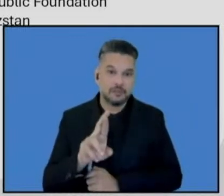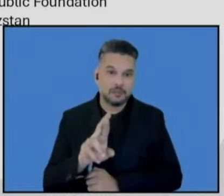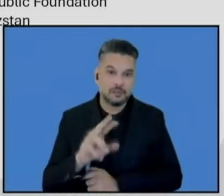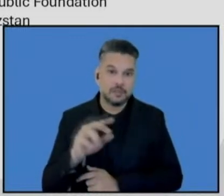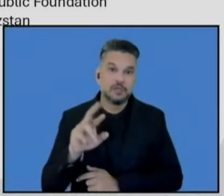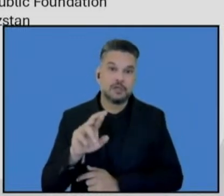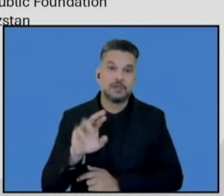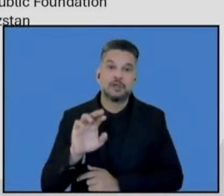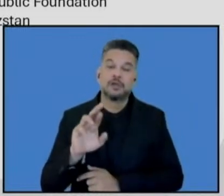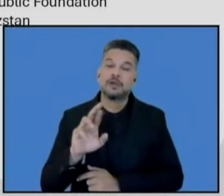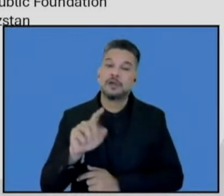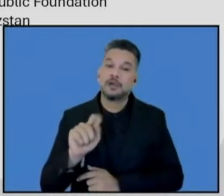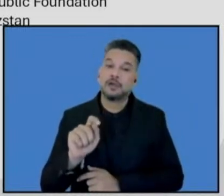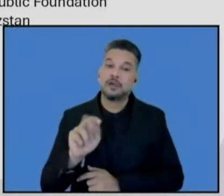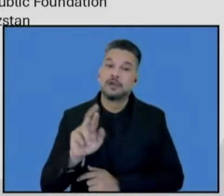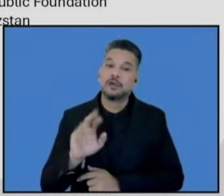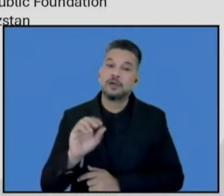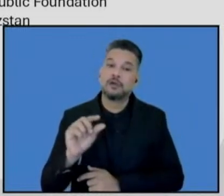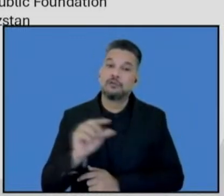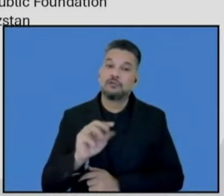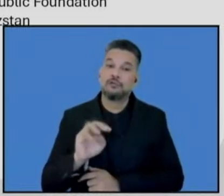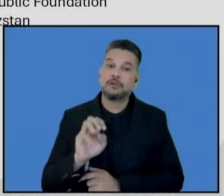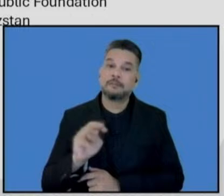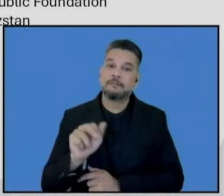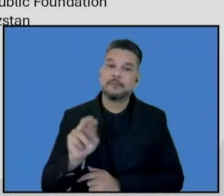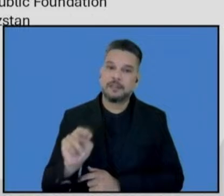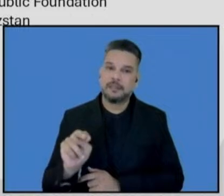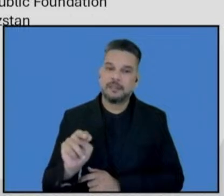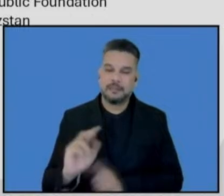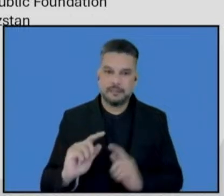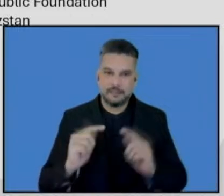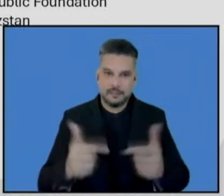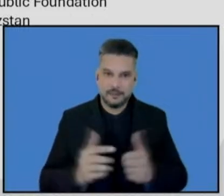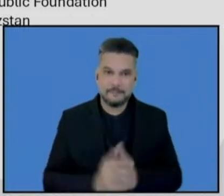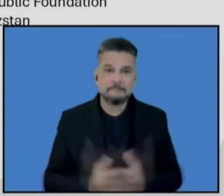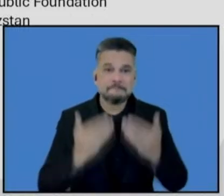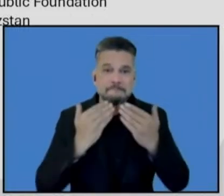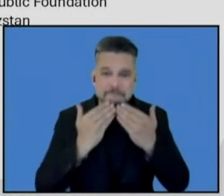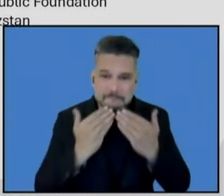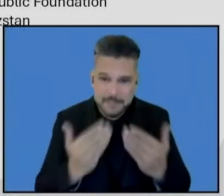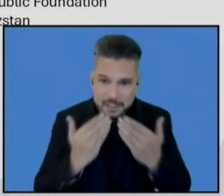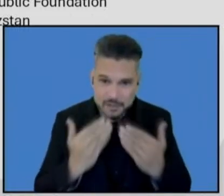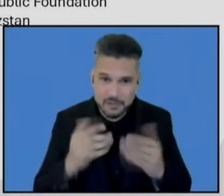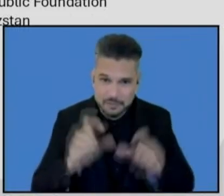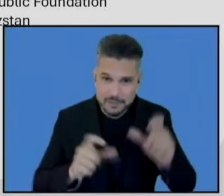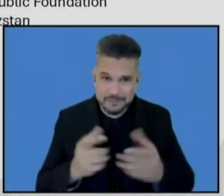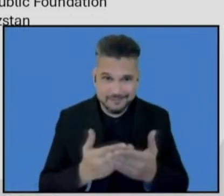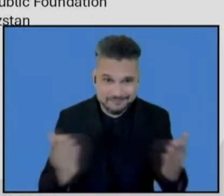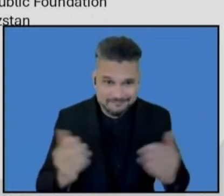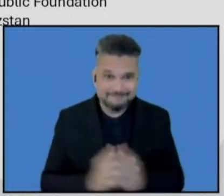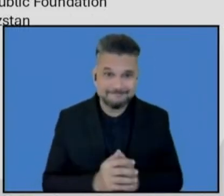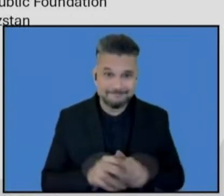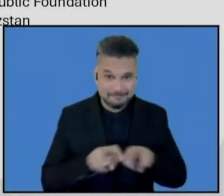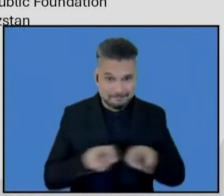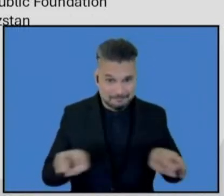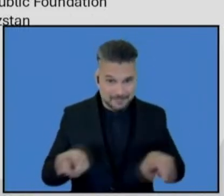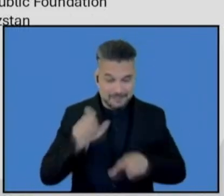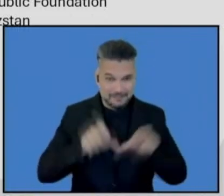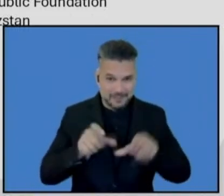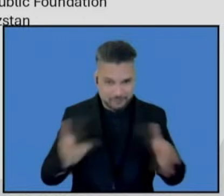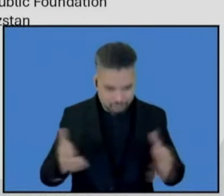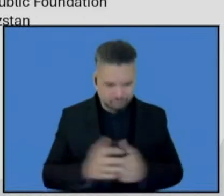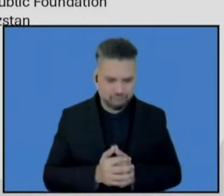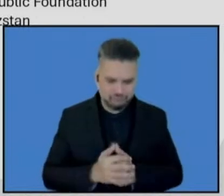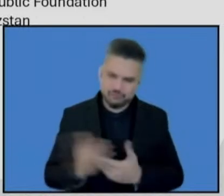Thank you, Madam Chair. Distinguished delegates, distinguished panelists, I welcome you to Roundtable 3